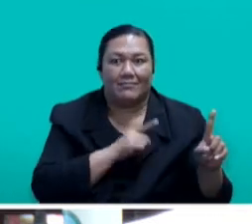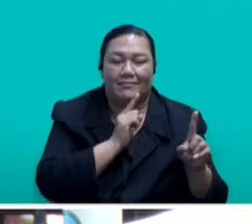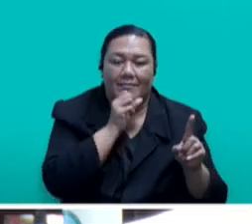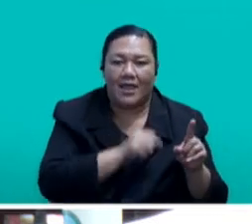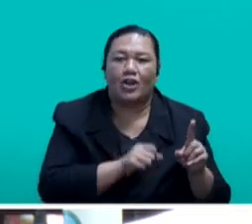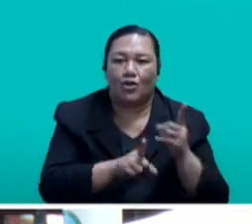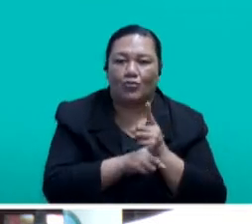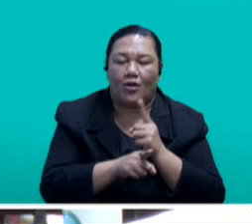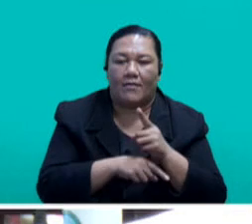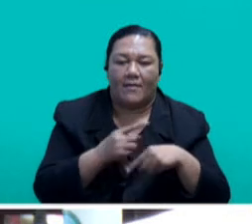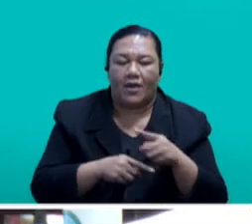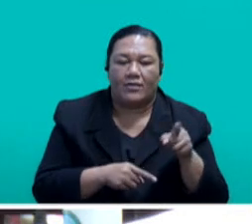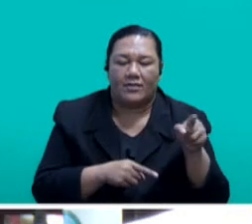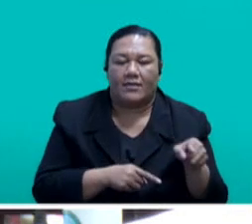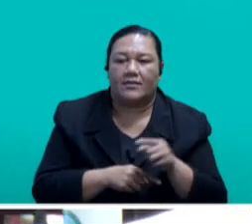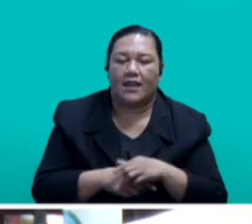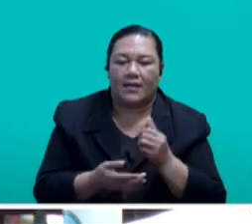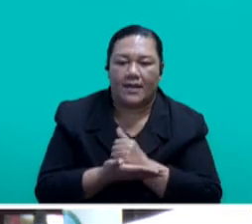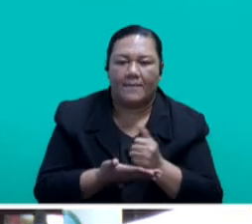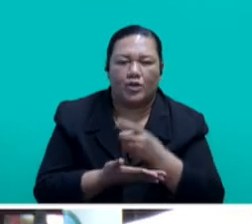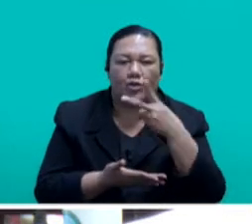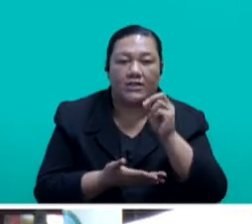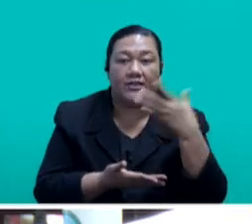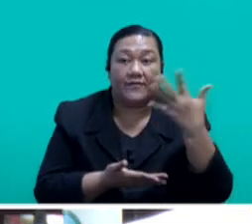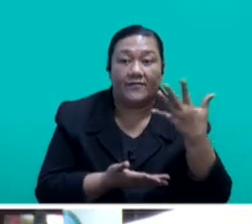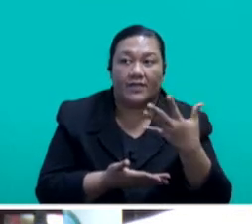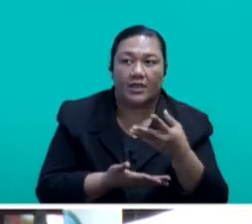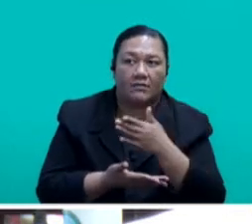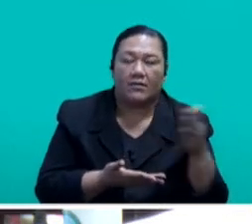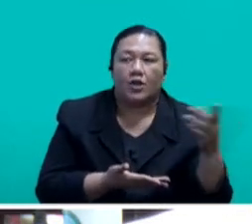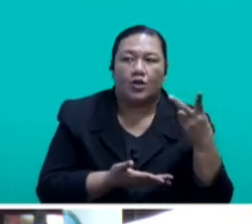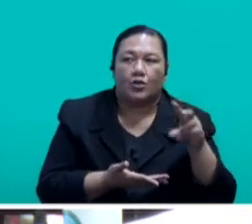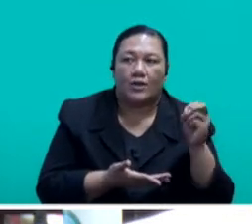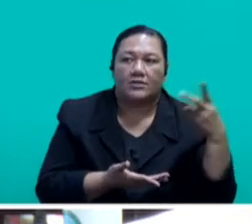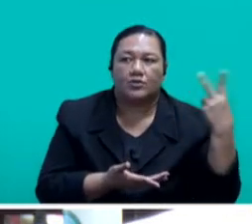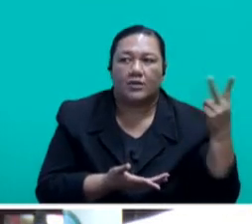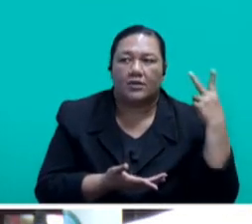from 2015 to 2022.